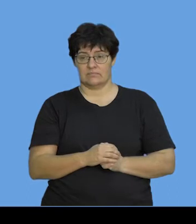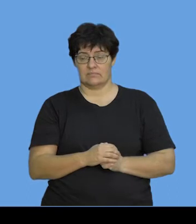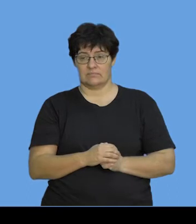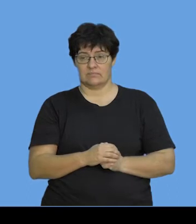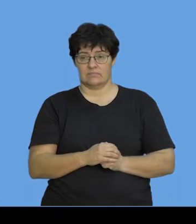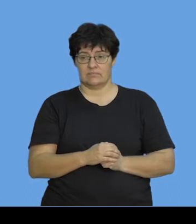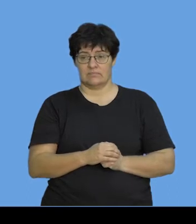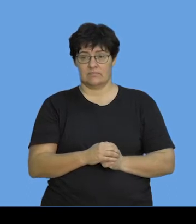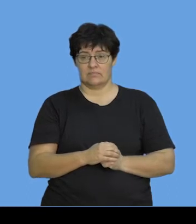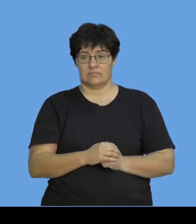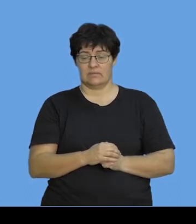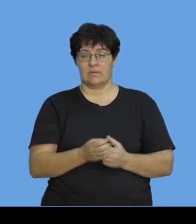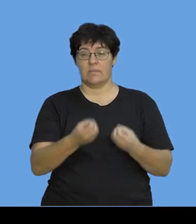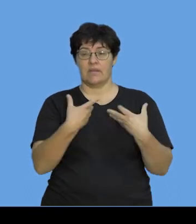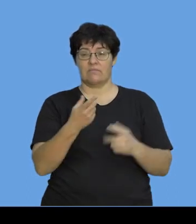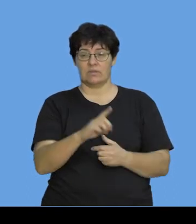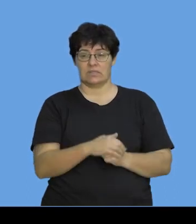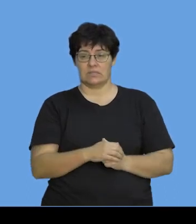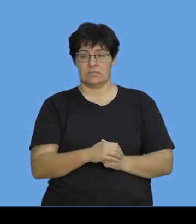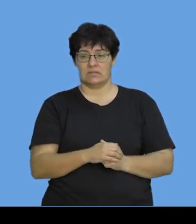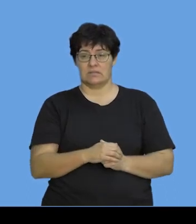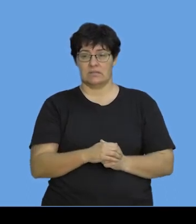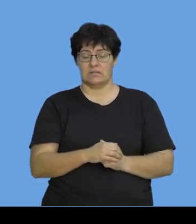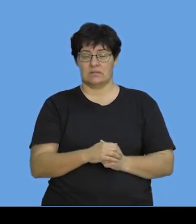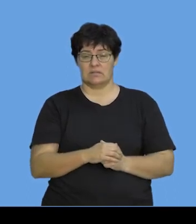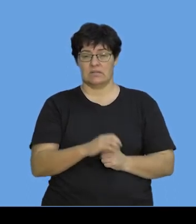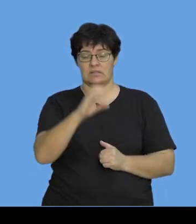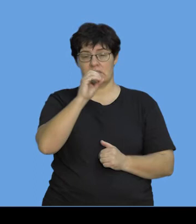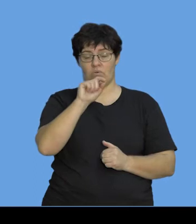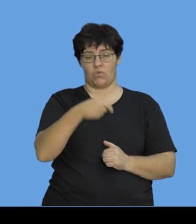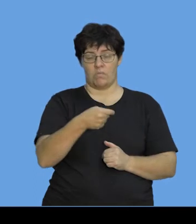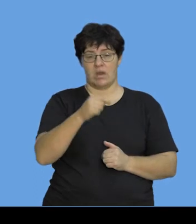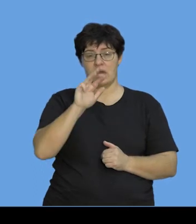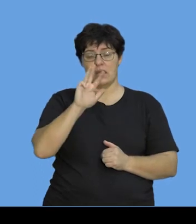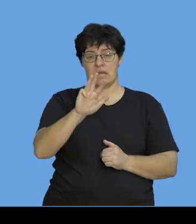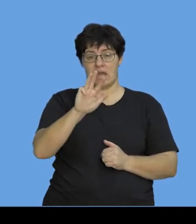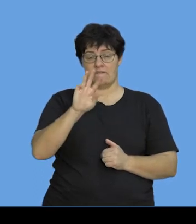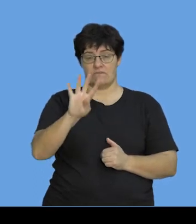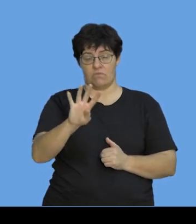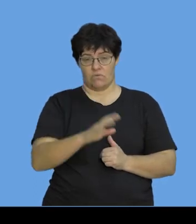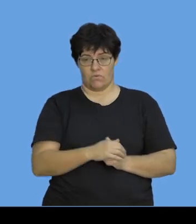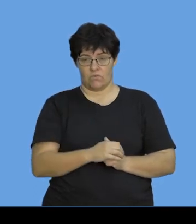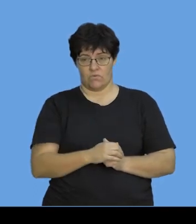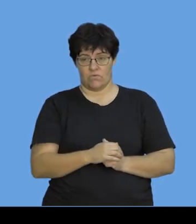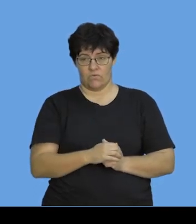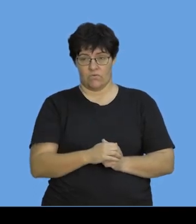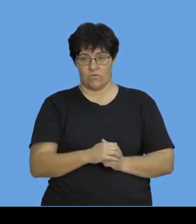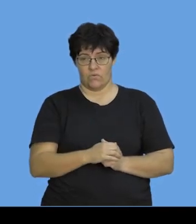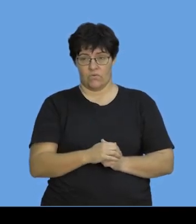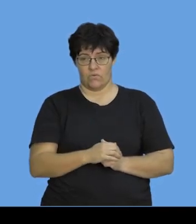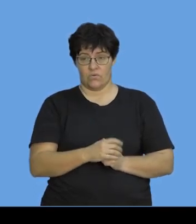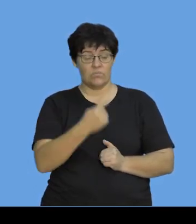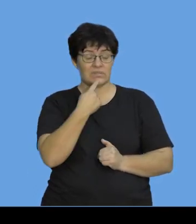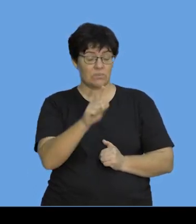per mole. This gives us, as a decimal fraction, 0.94. So in other words, what are we saying? We are saying that in